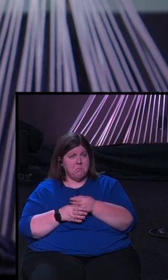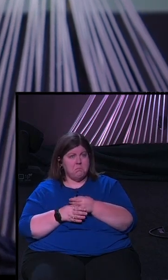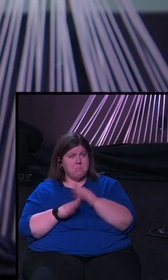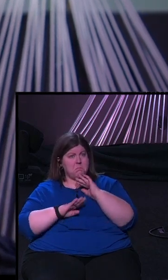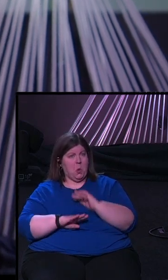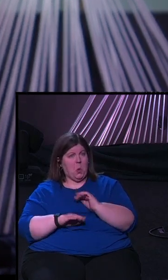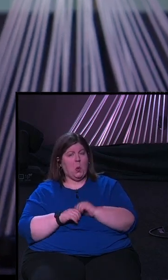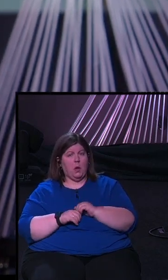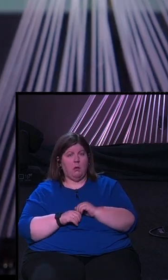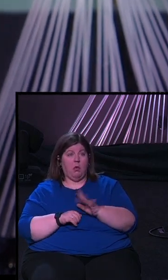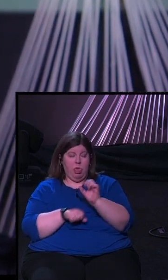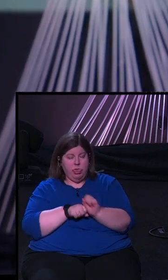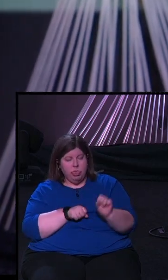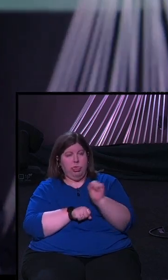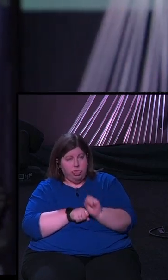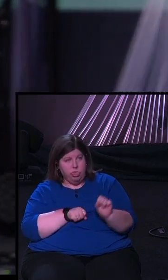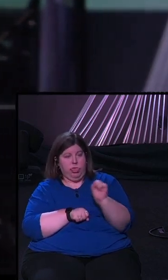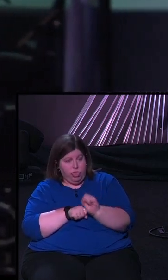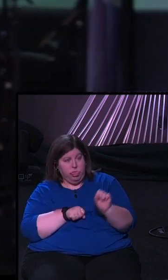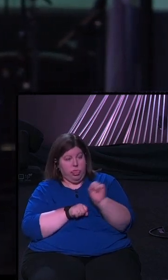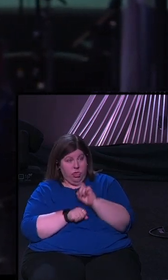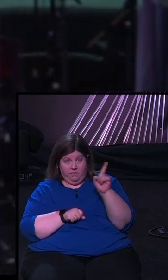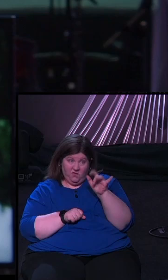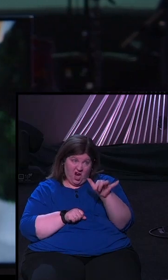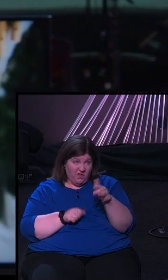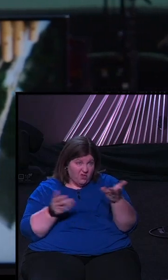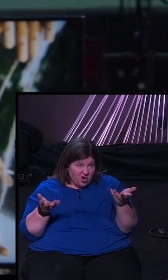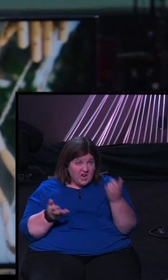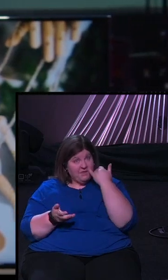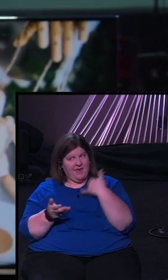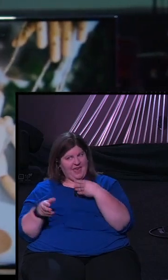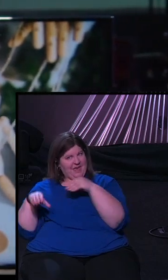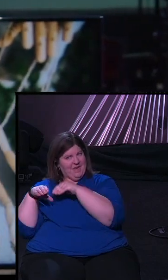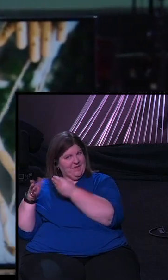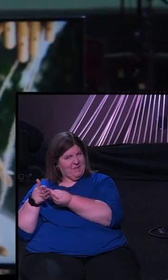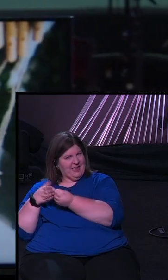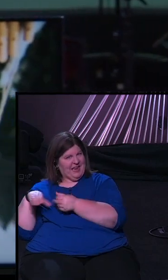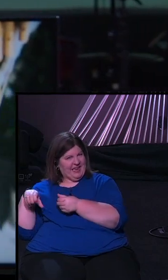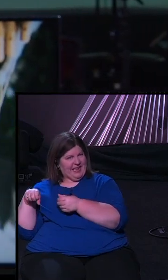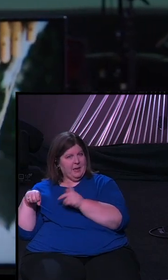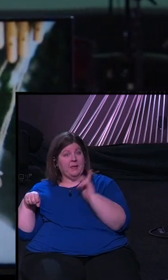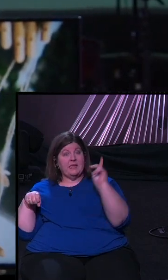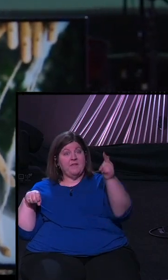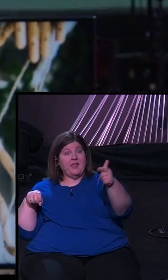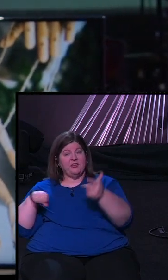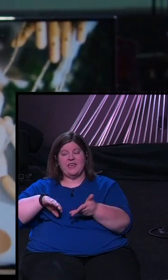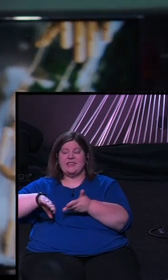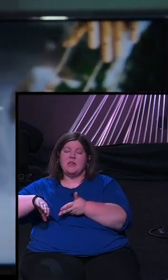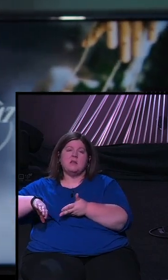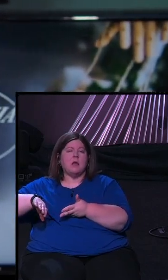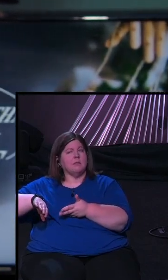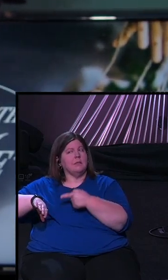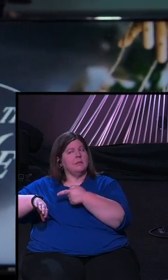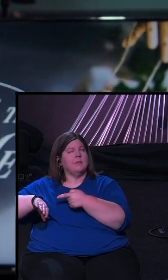I don't necessarily have to work in this job forever if I have this, because eventually I can just set it aside and go, I